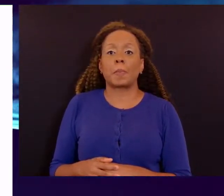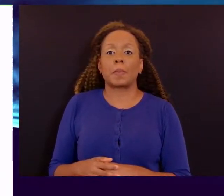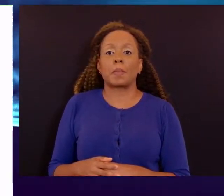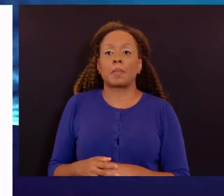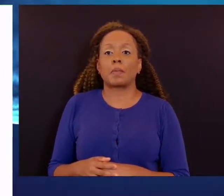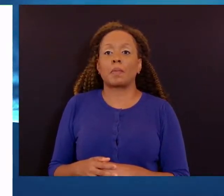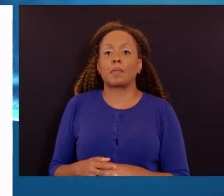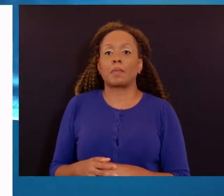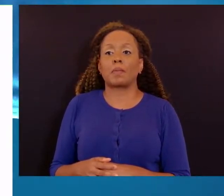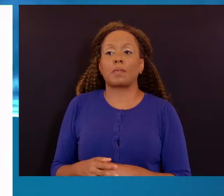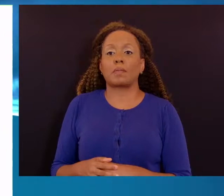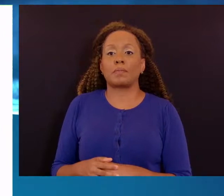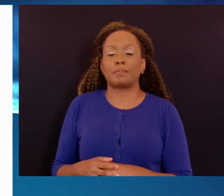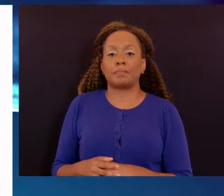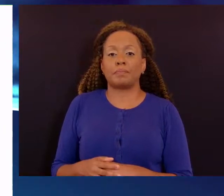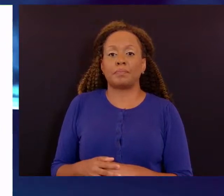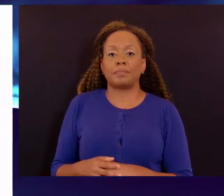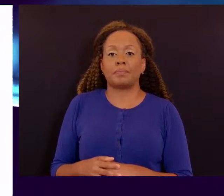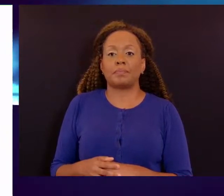Next slide.